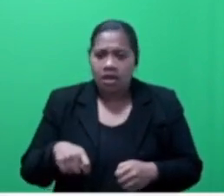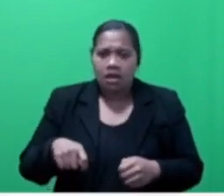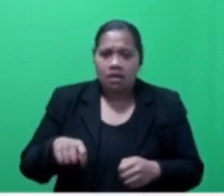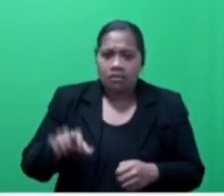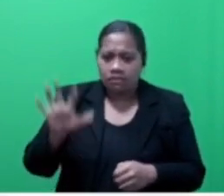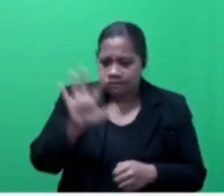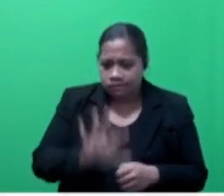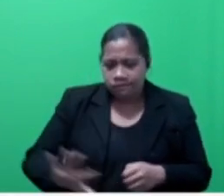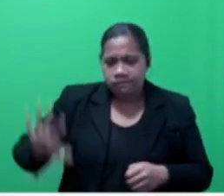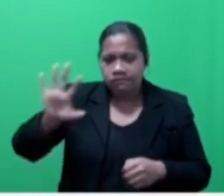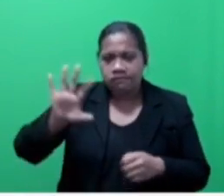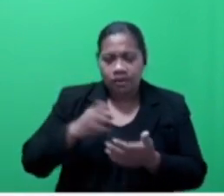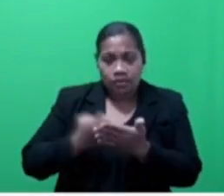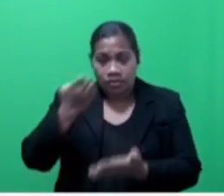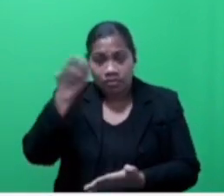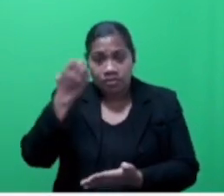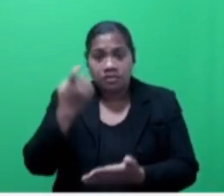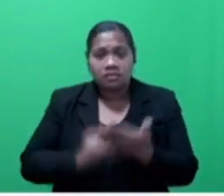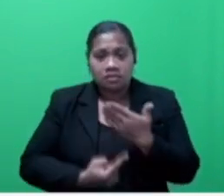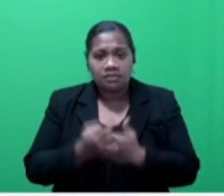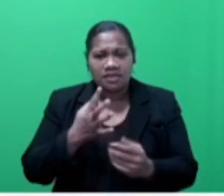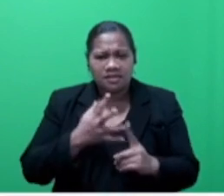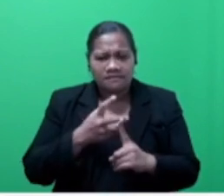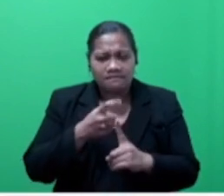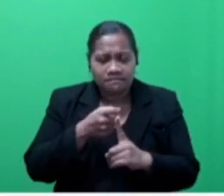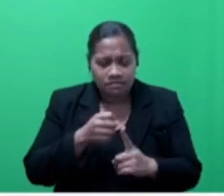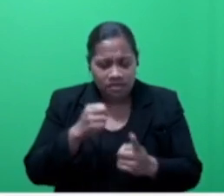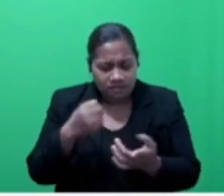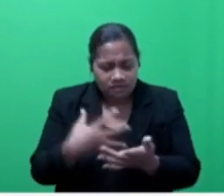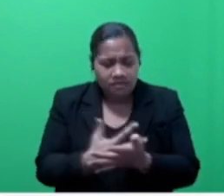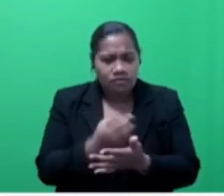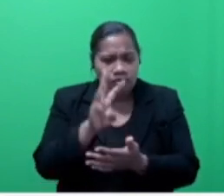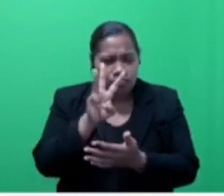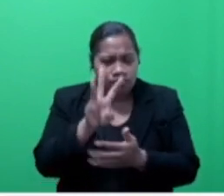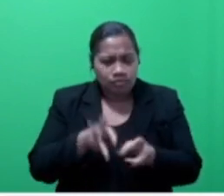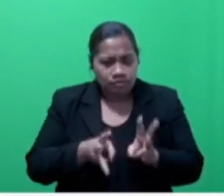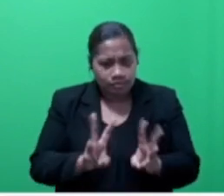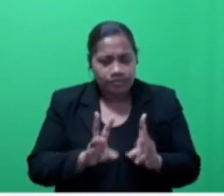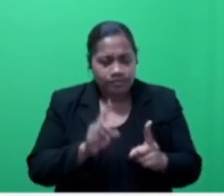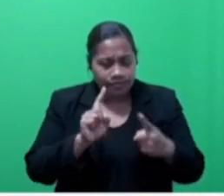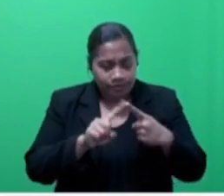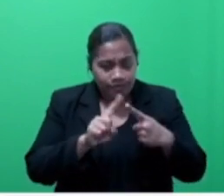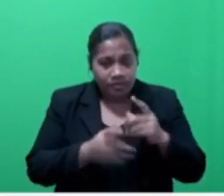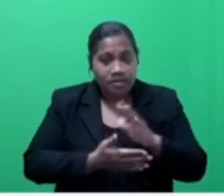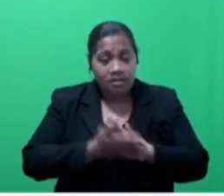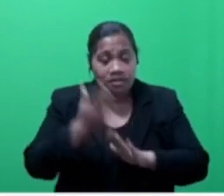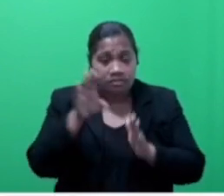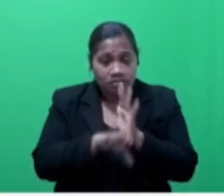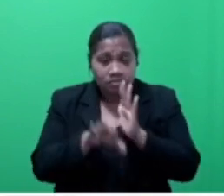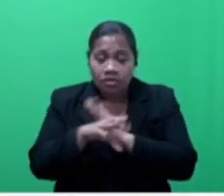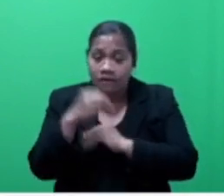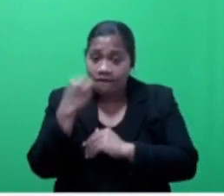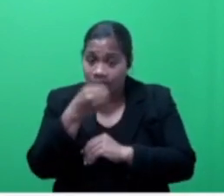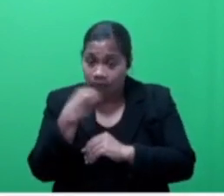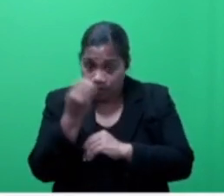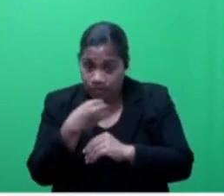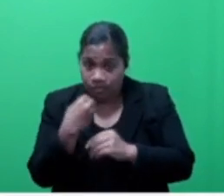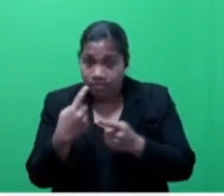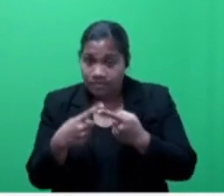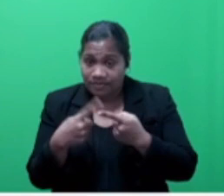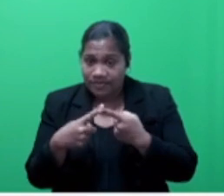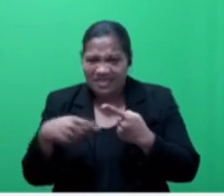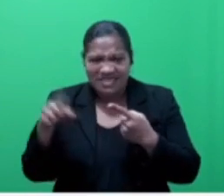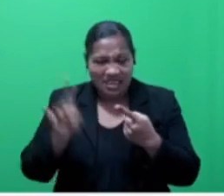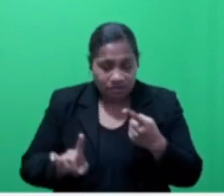feeling the effects of the conflict through three main channels. First, higher prices for food and energy are pushing up inflation